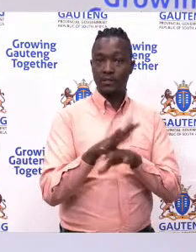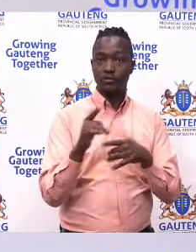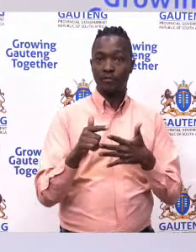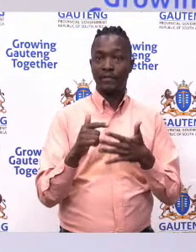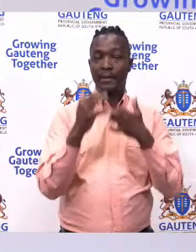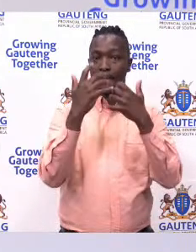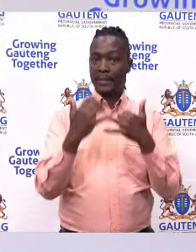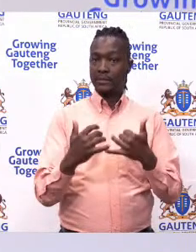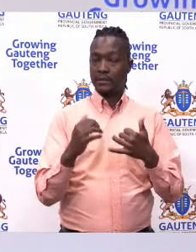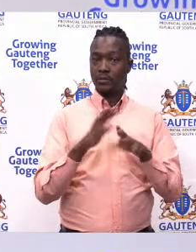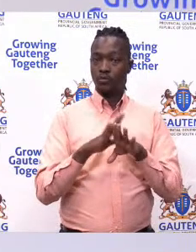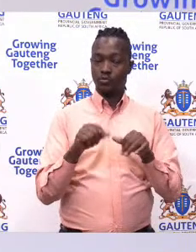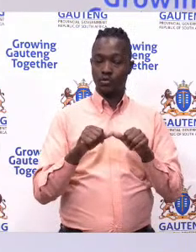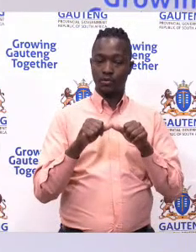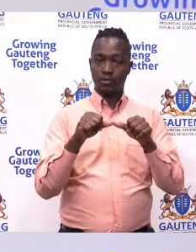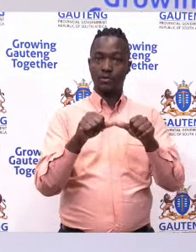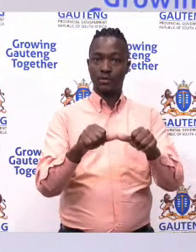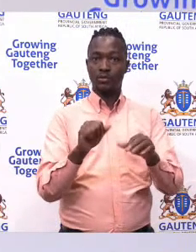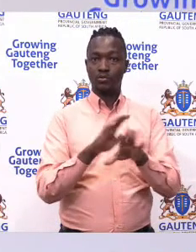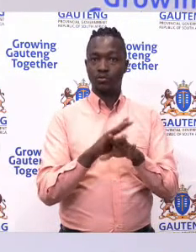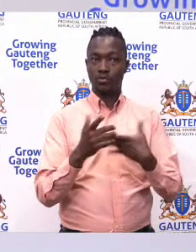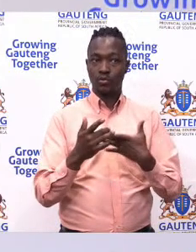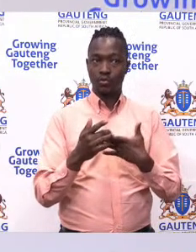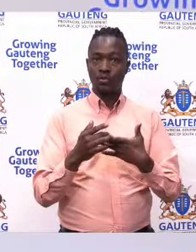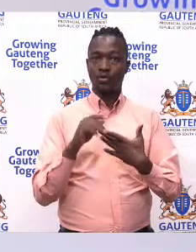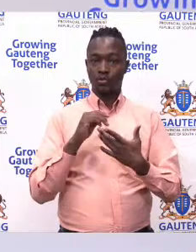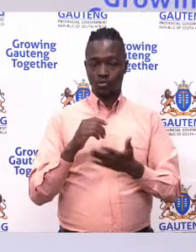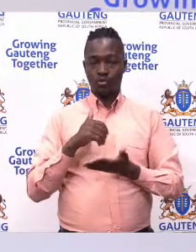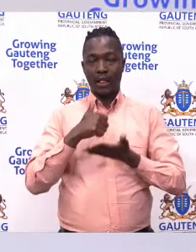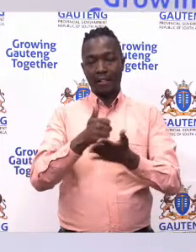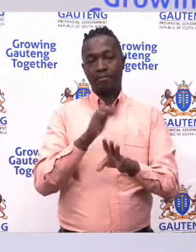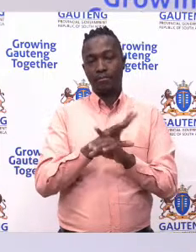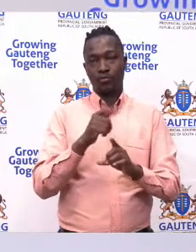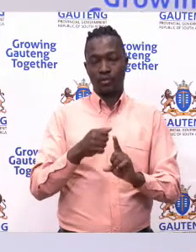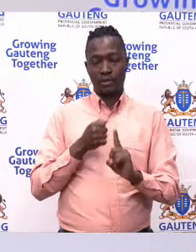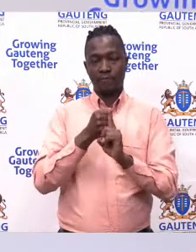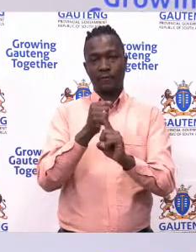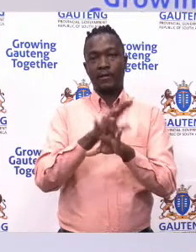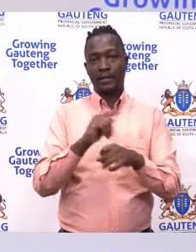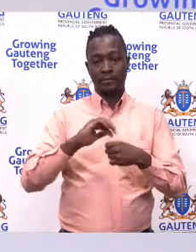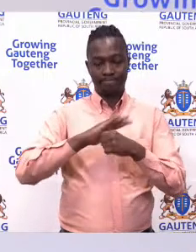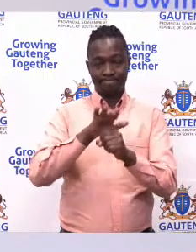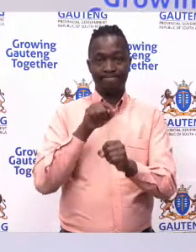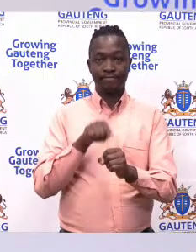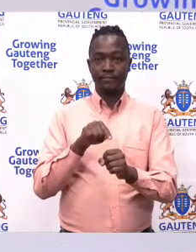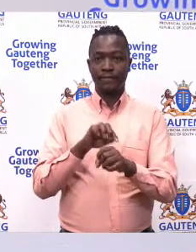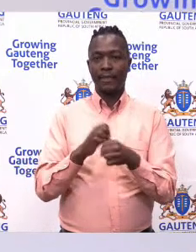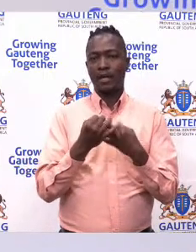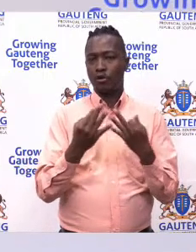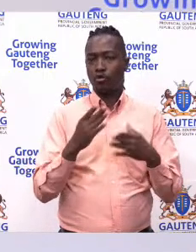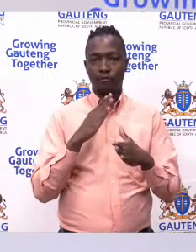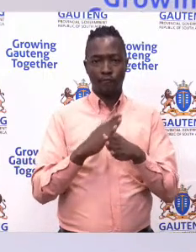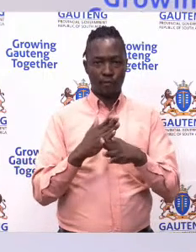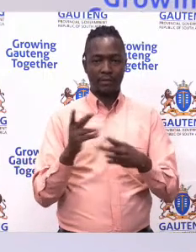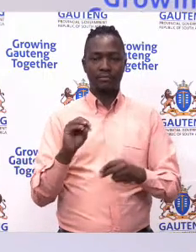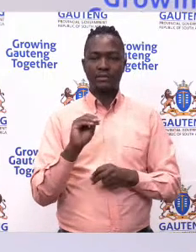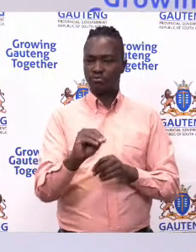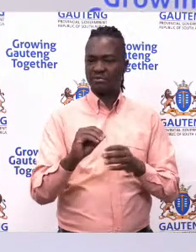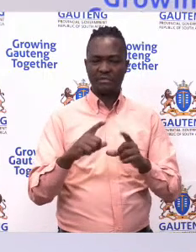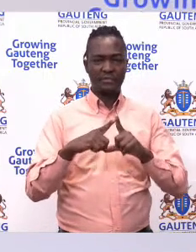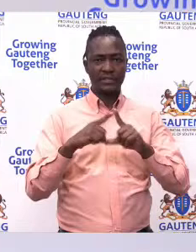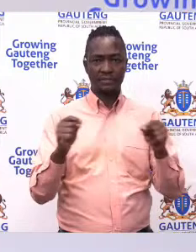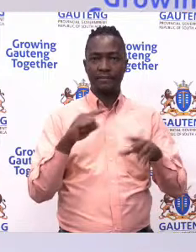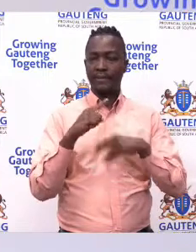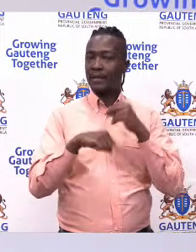will continue to bolster our fight against the pandemic. And a lot of work has been put into place in terms